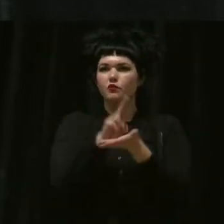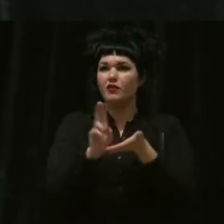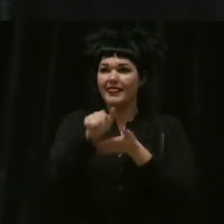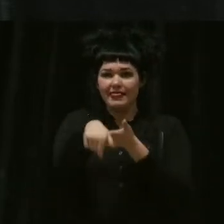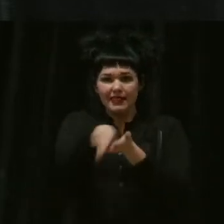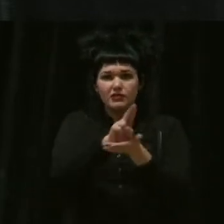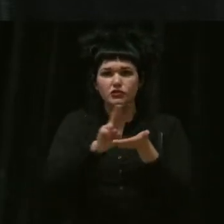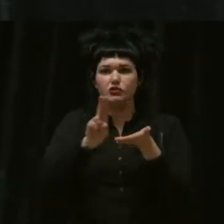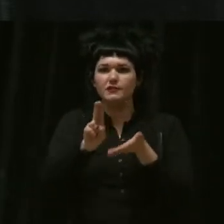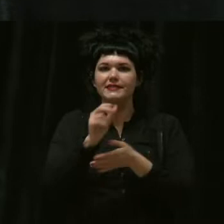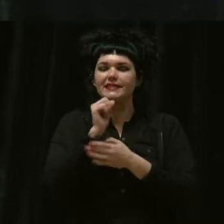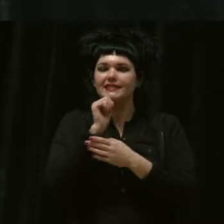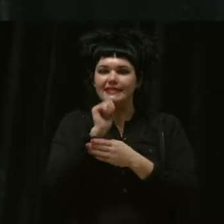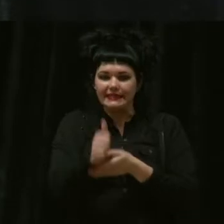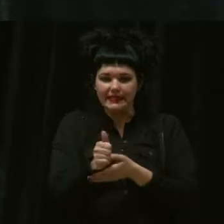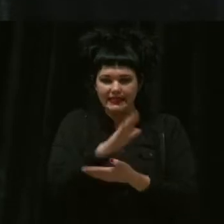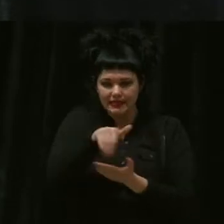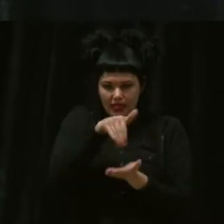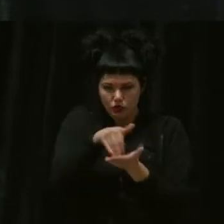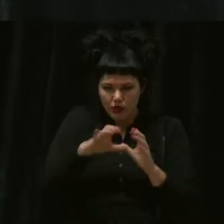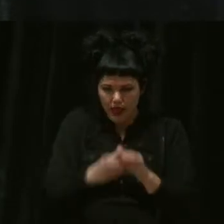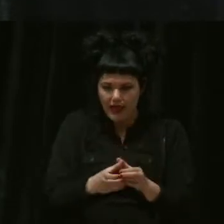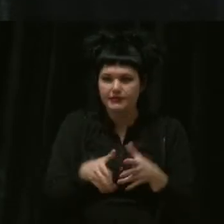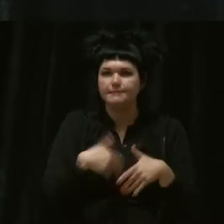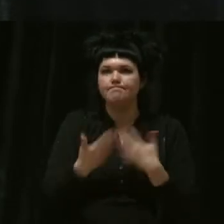a decentralized